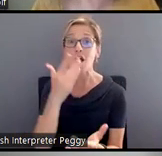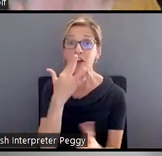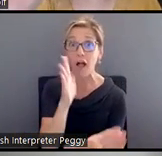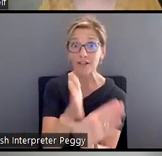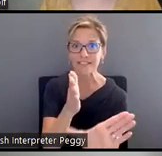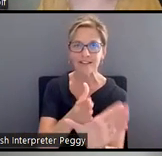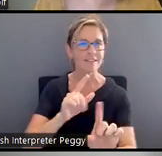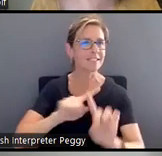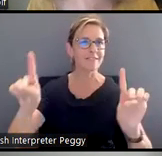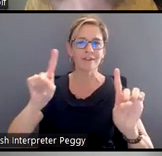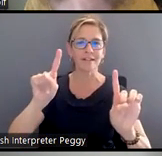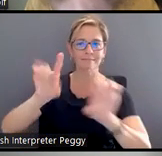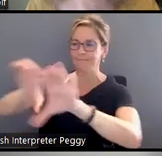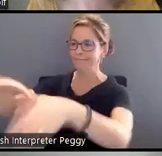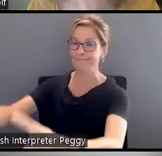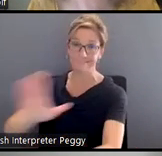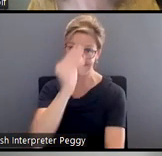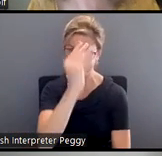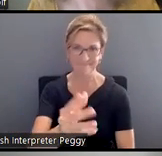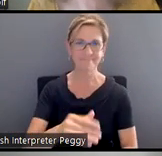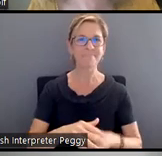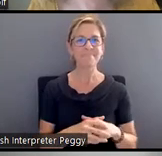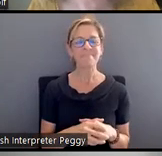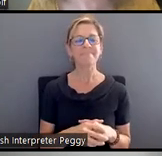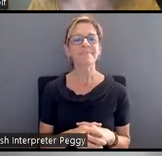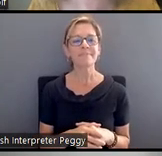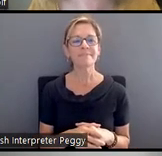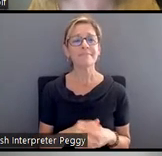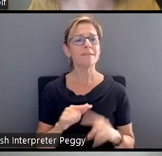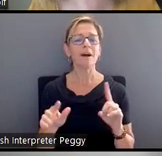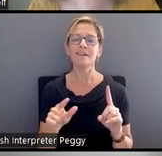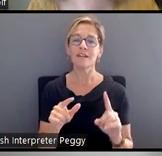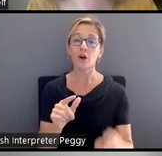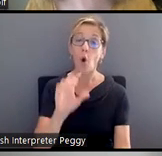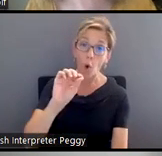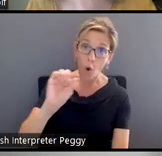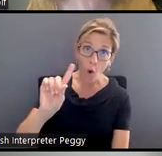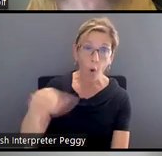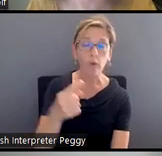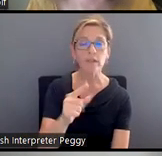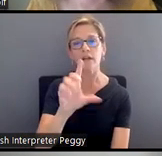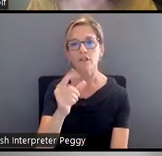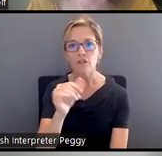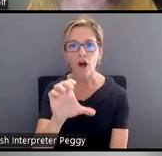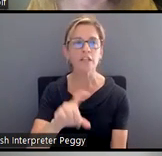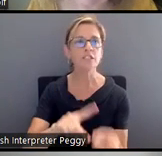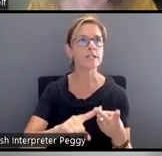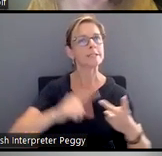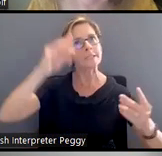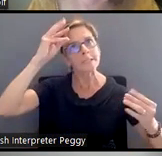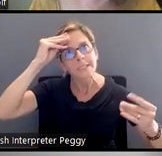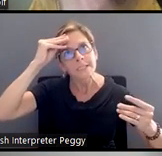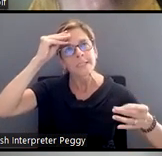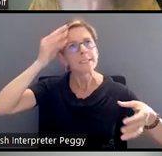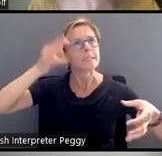whole other subject, but it really isn't just logic and reason behind most of our purchasing